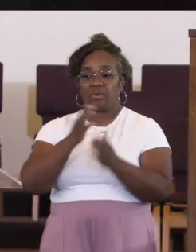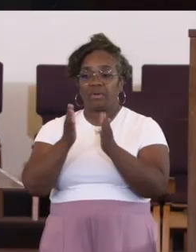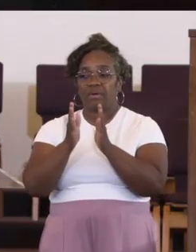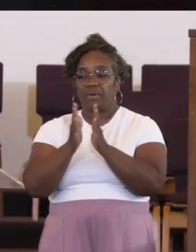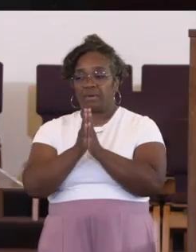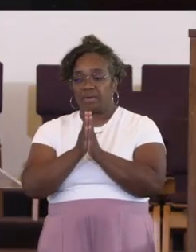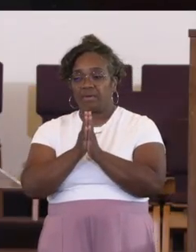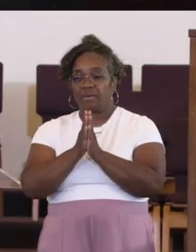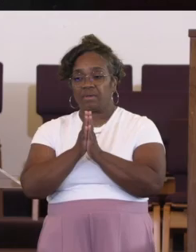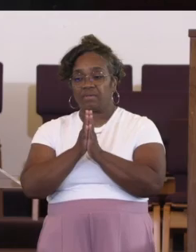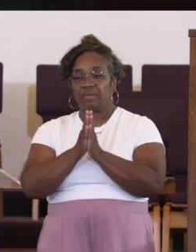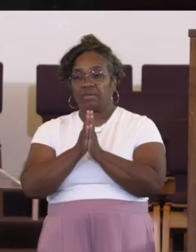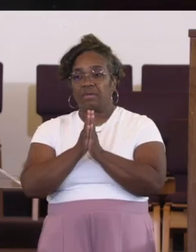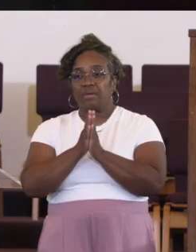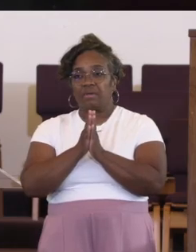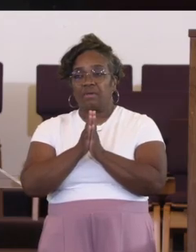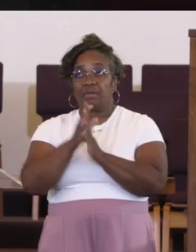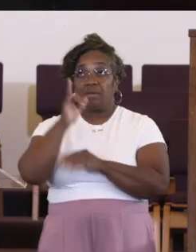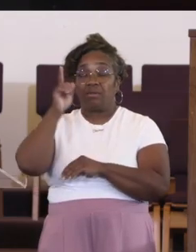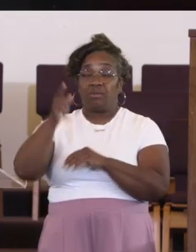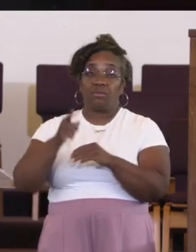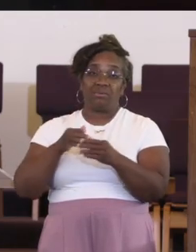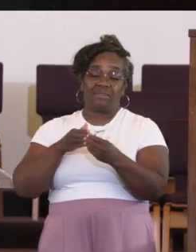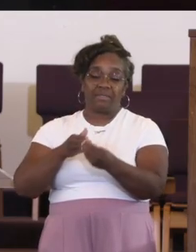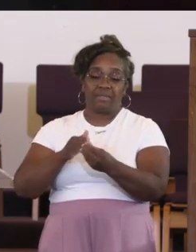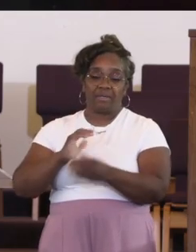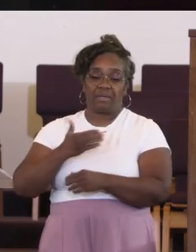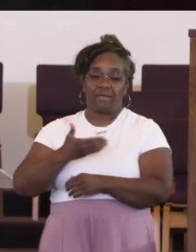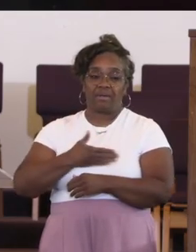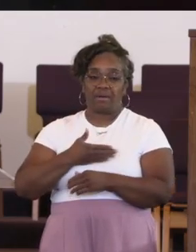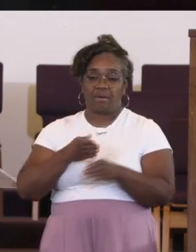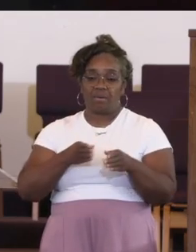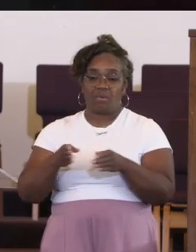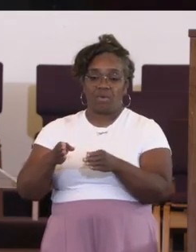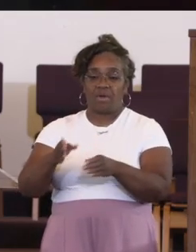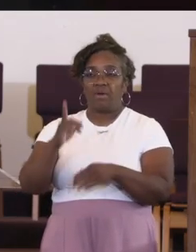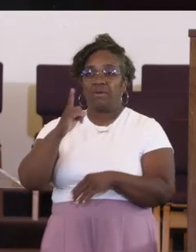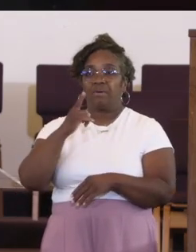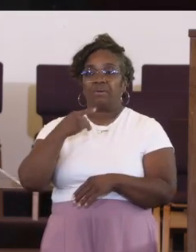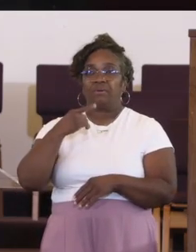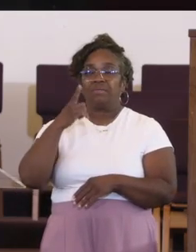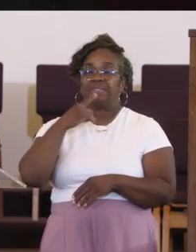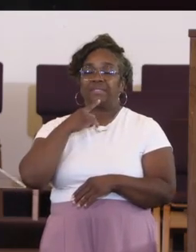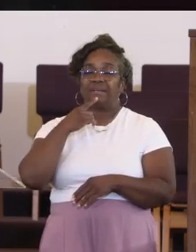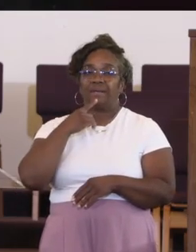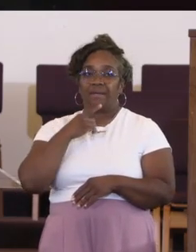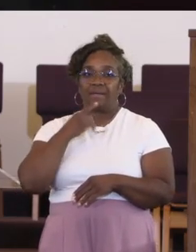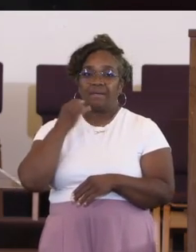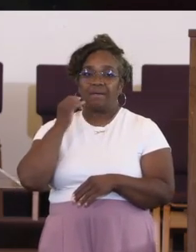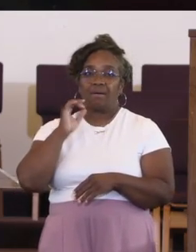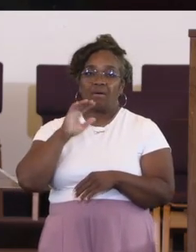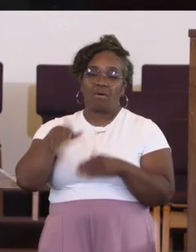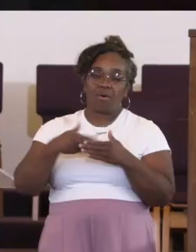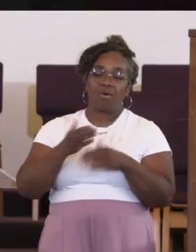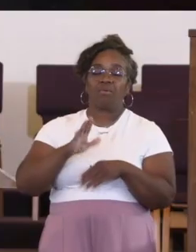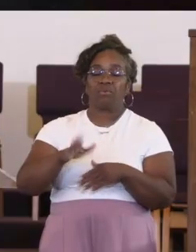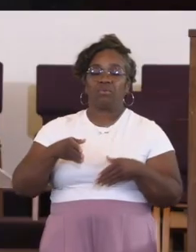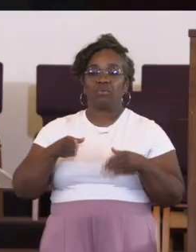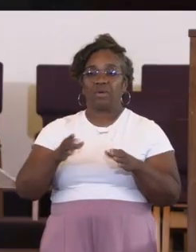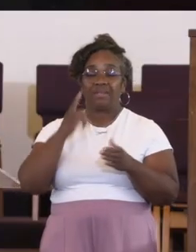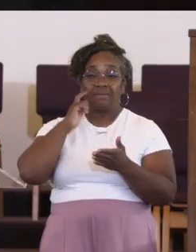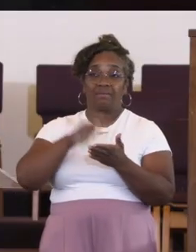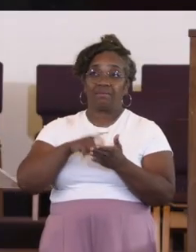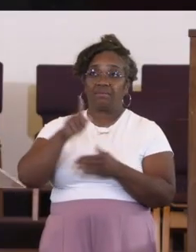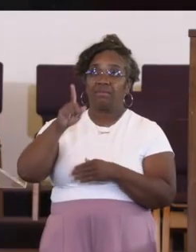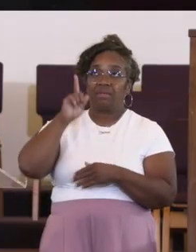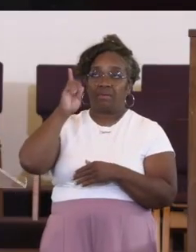you who will direct our path, as you say it in all your ways, if you acknowledge me, I will direct. So Lord, be with us and help